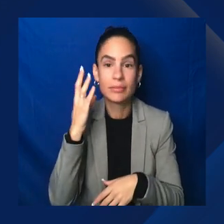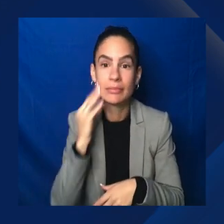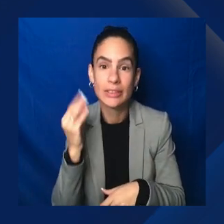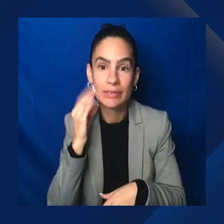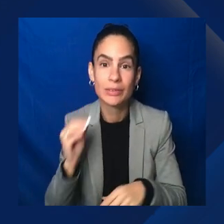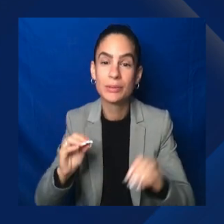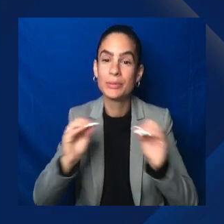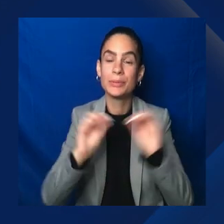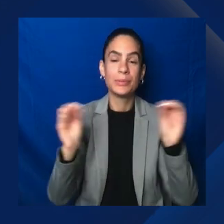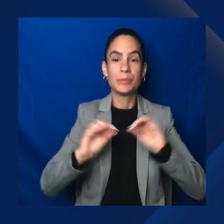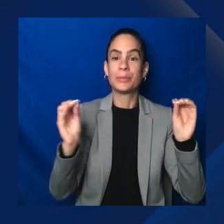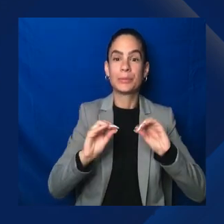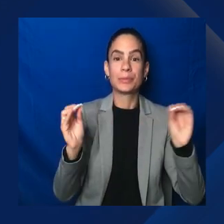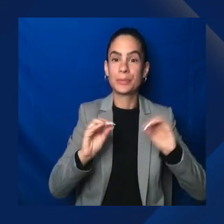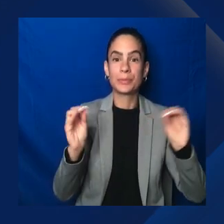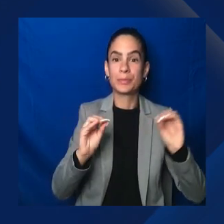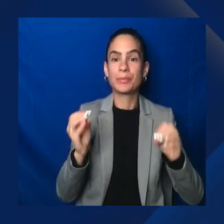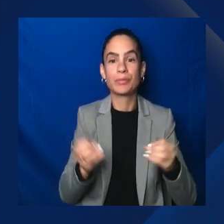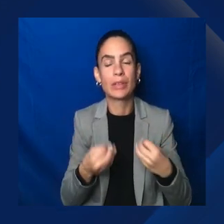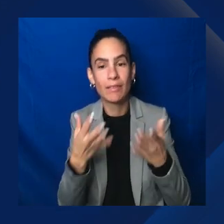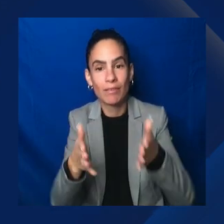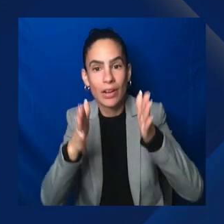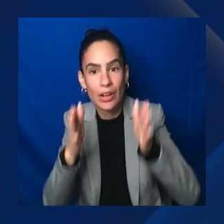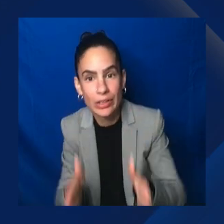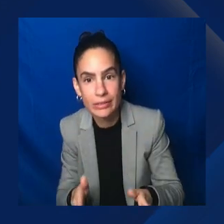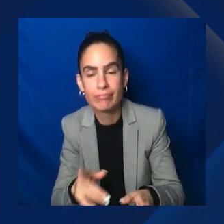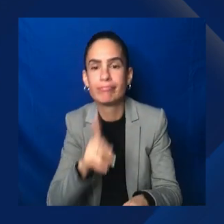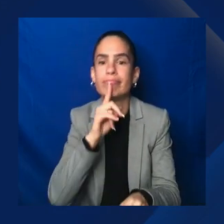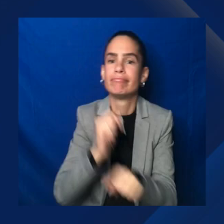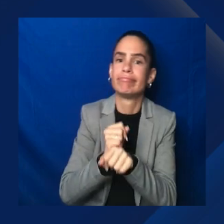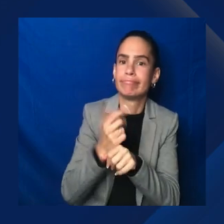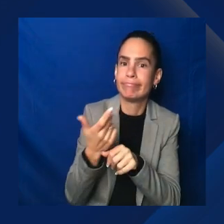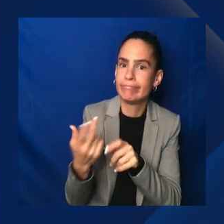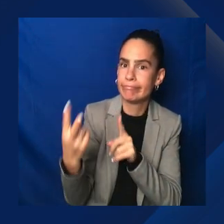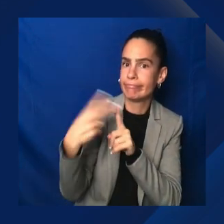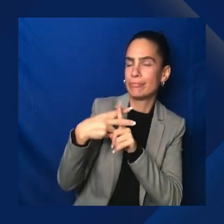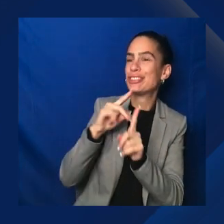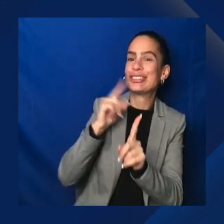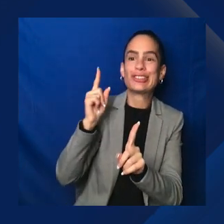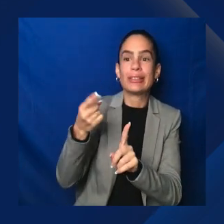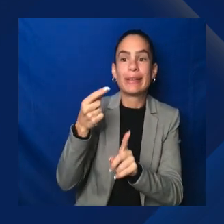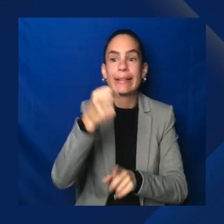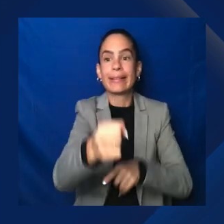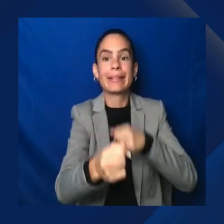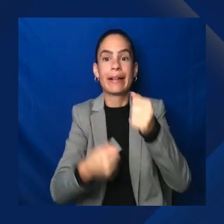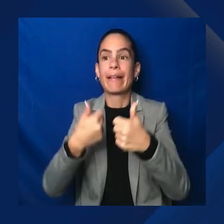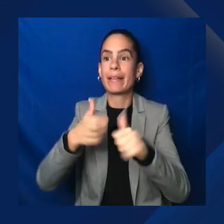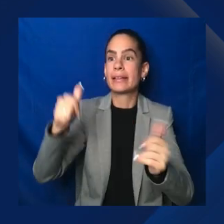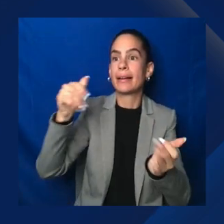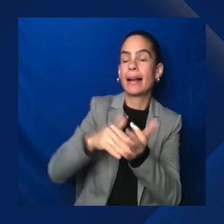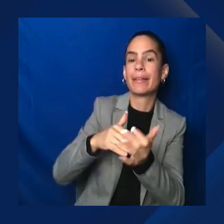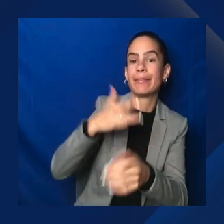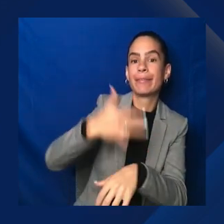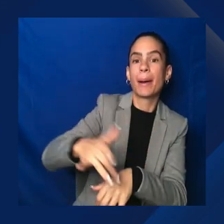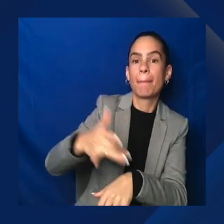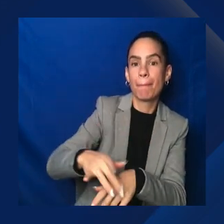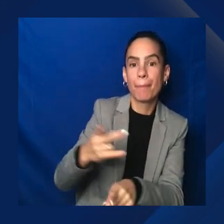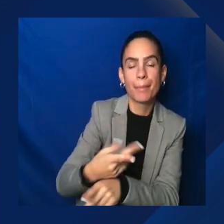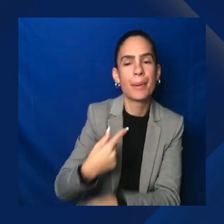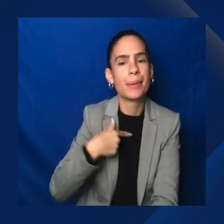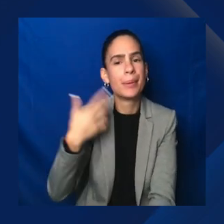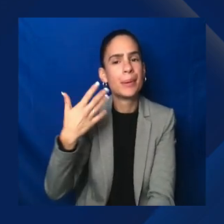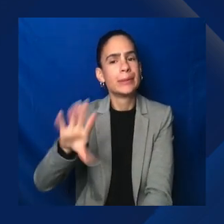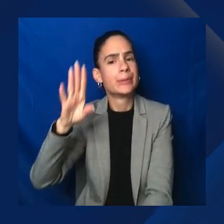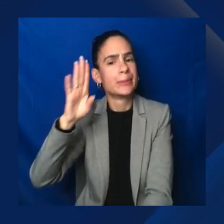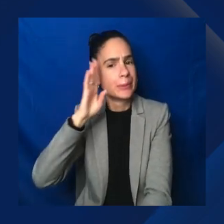there. And so when I knew my only option was IHS for my